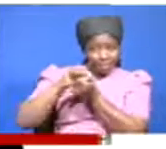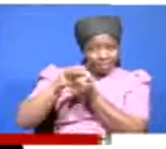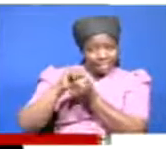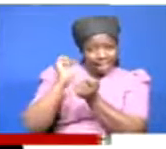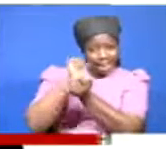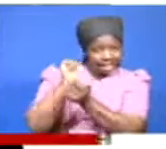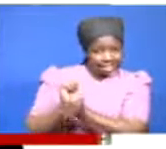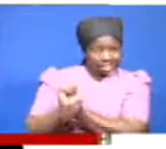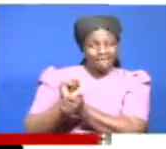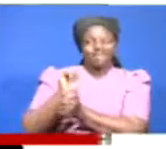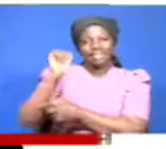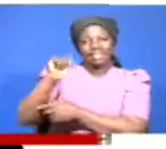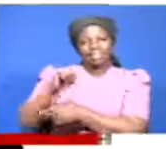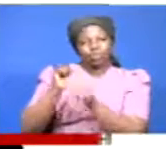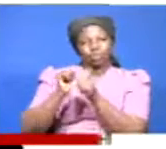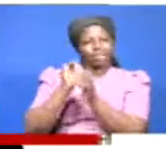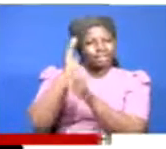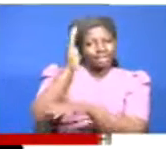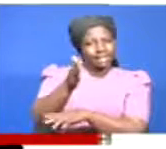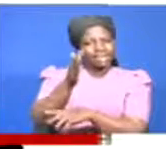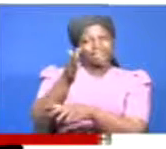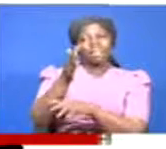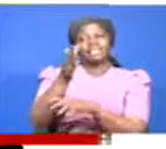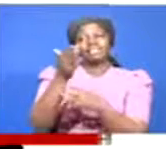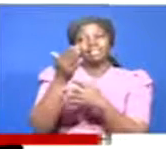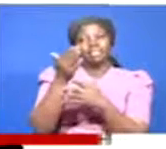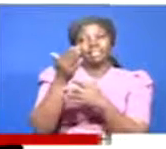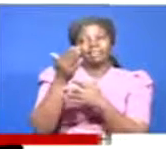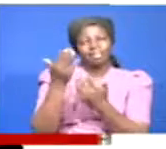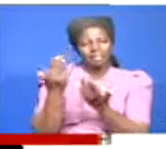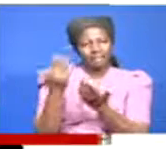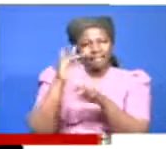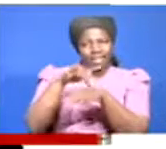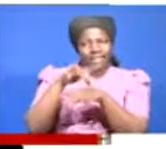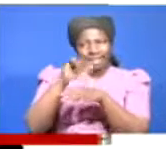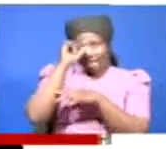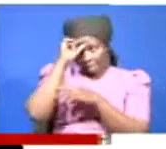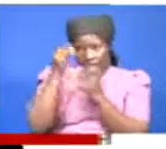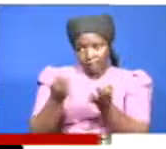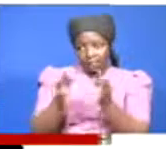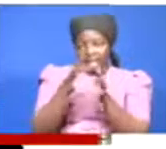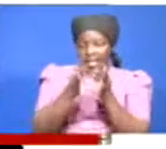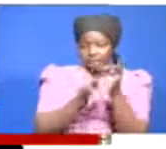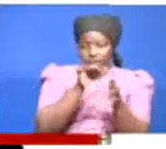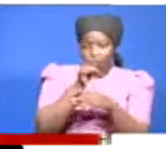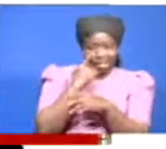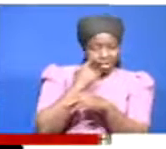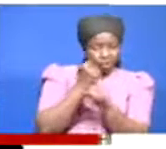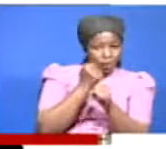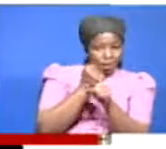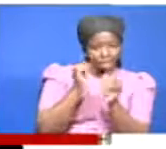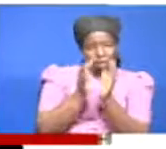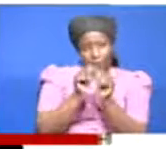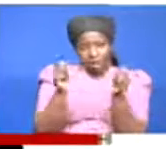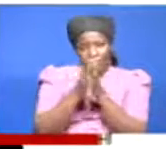basically directed to government officials. If you are deemed like you are not in line with government, mm-hmm. you are working maybe in a